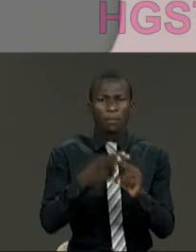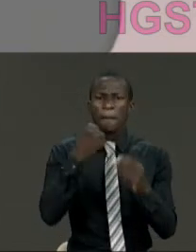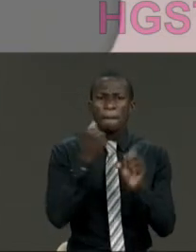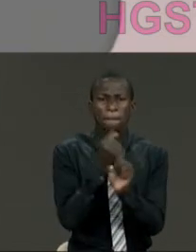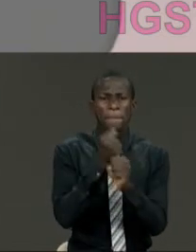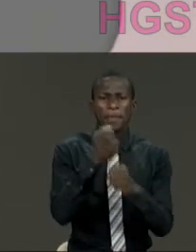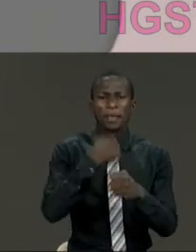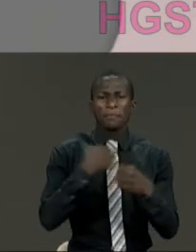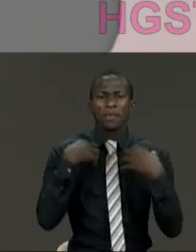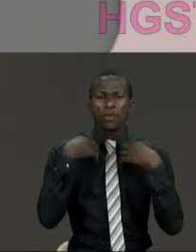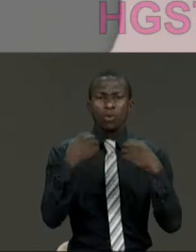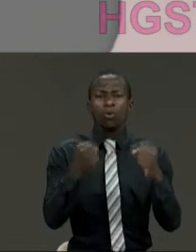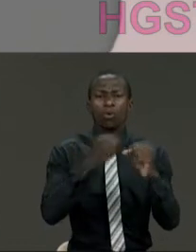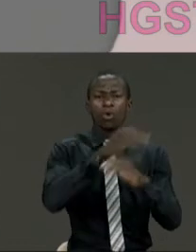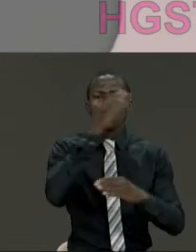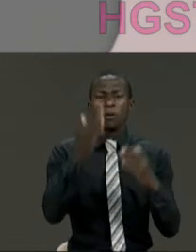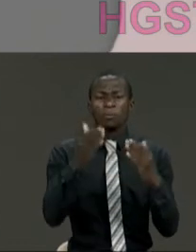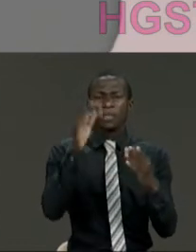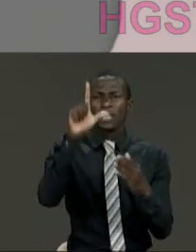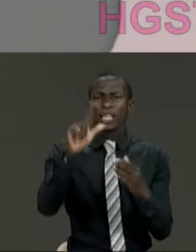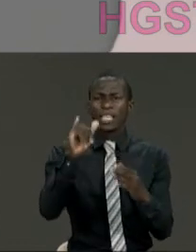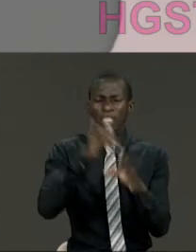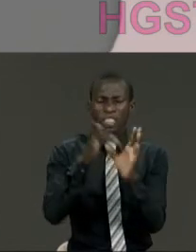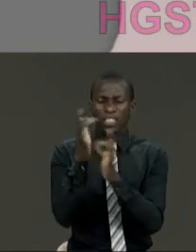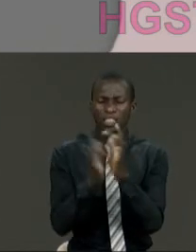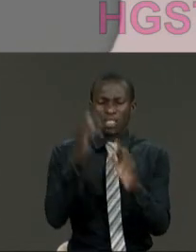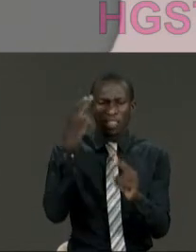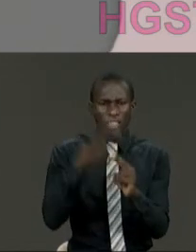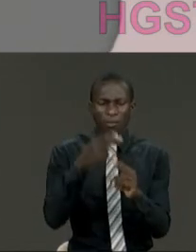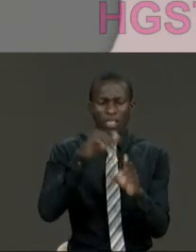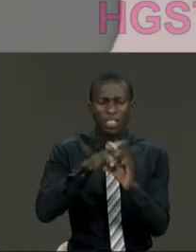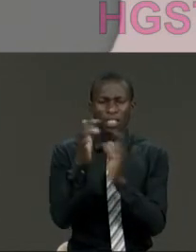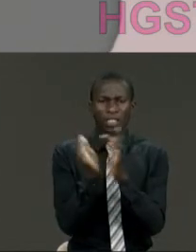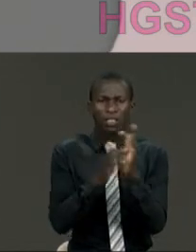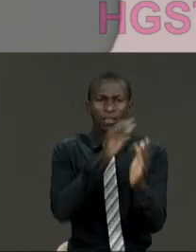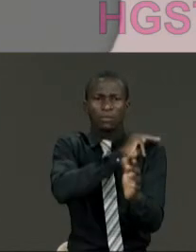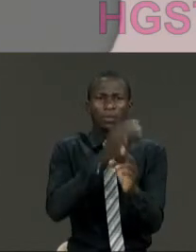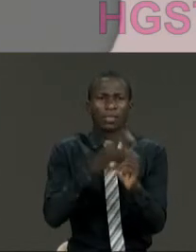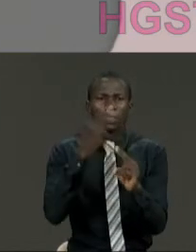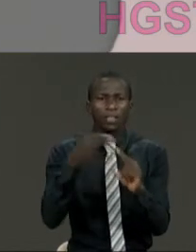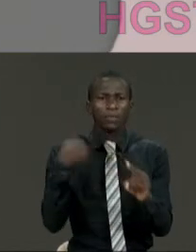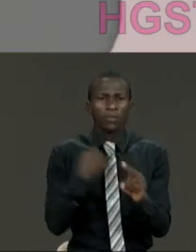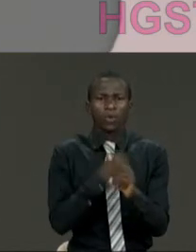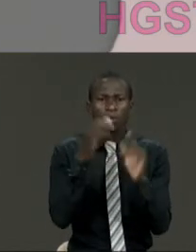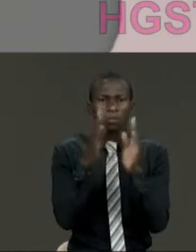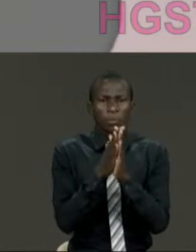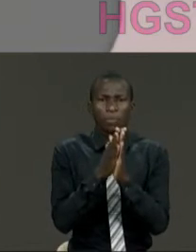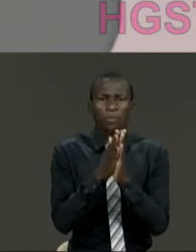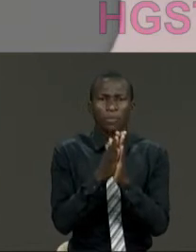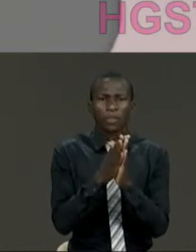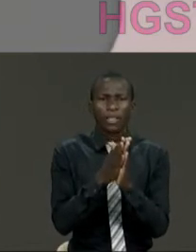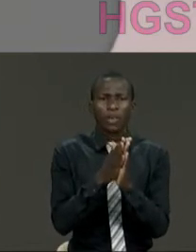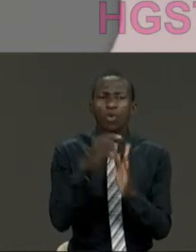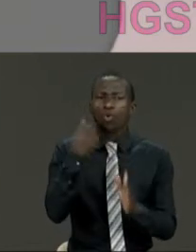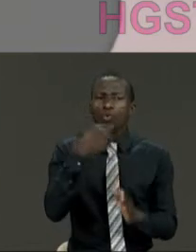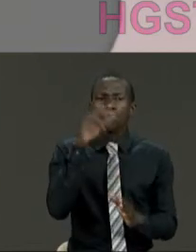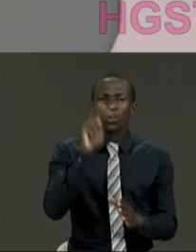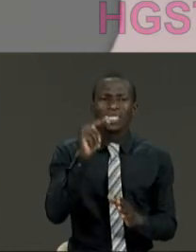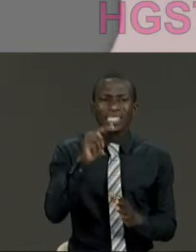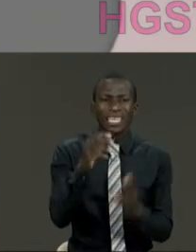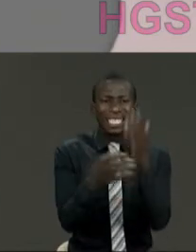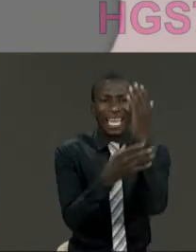the name of Jesus. In Jesus' mighty name we are prayed. Amen. Who needed his hand of support and